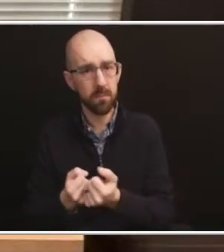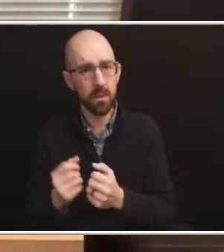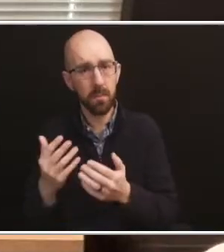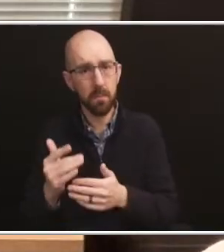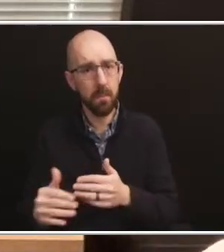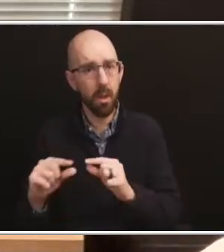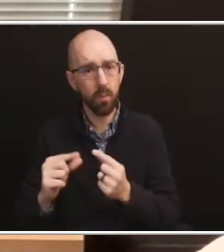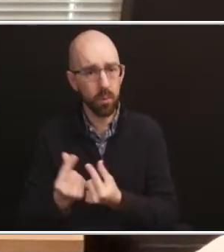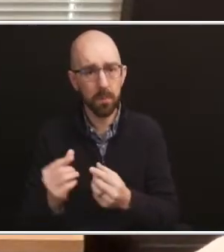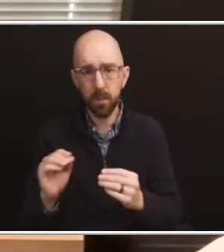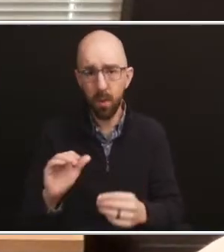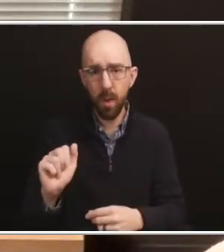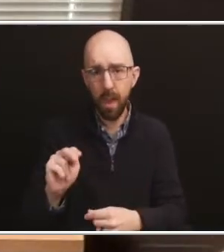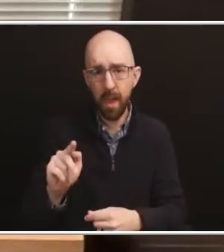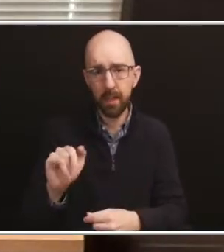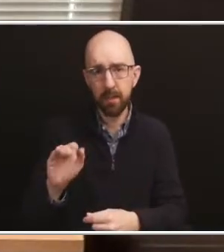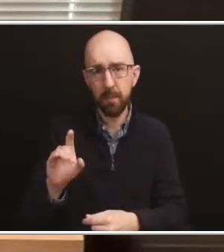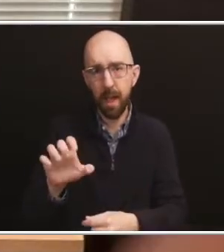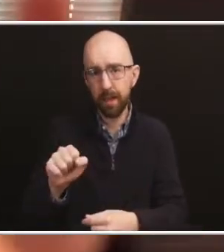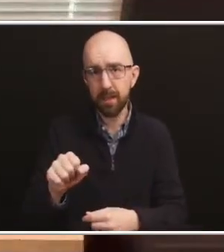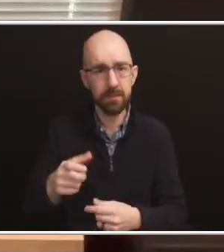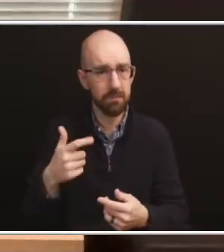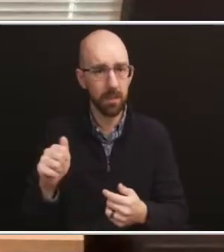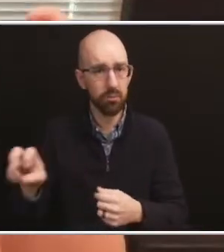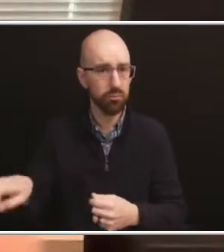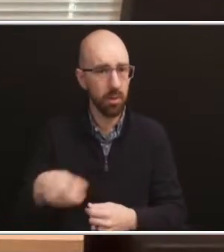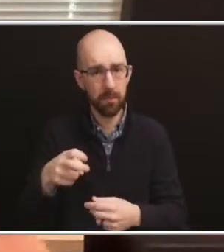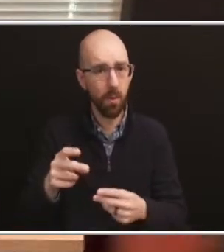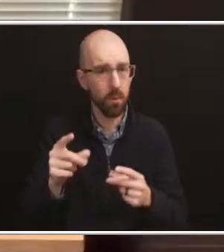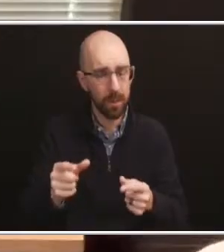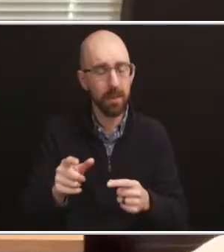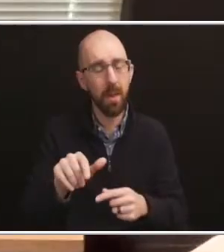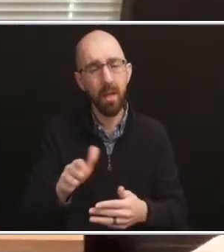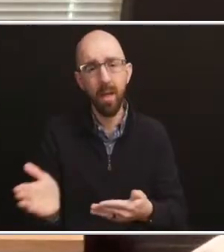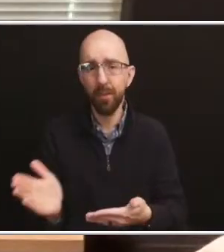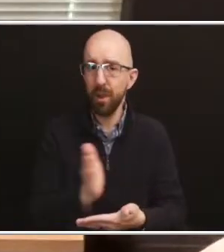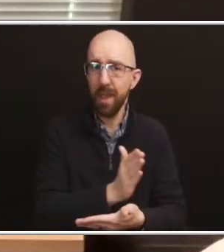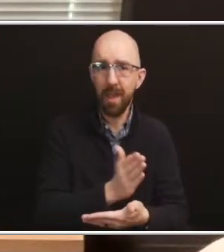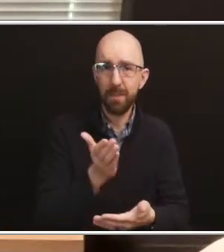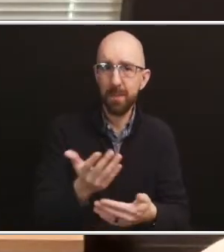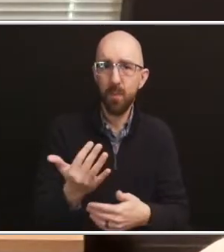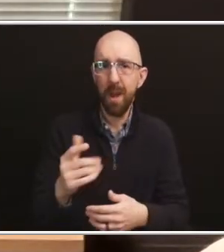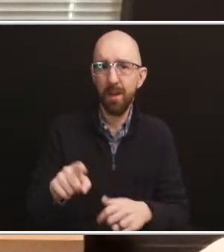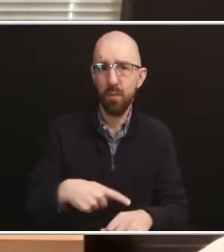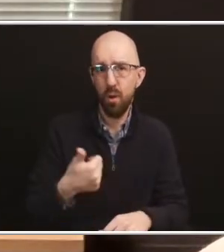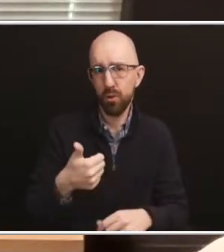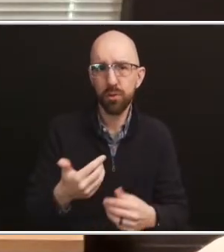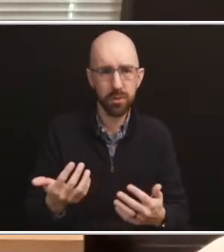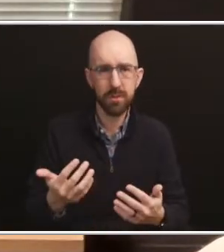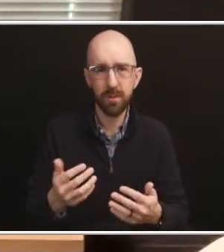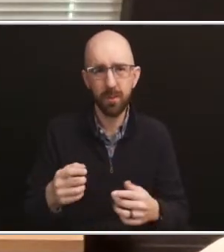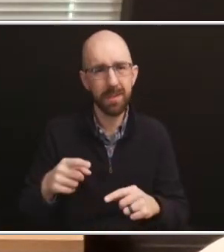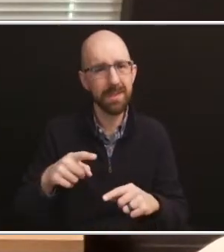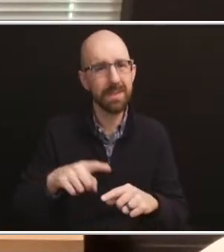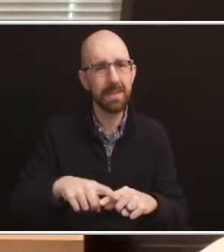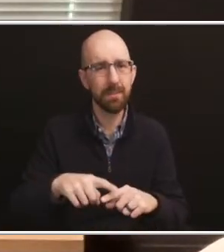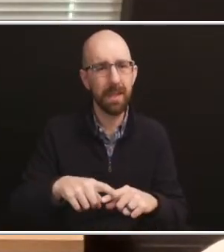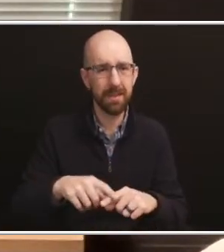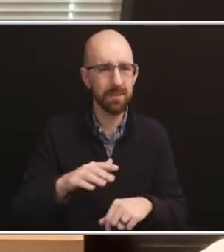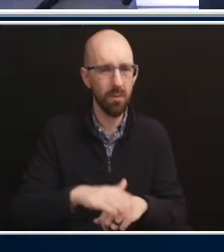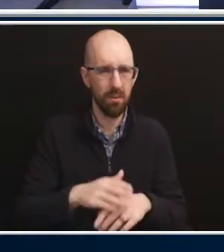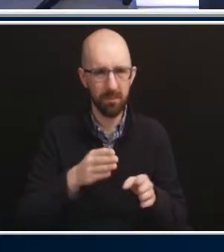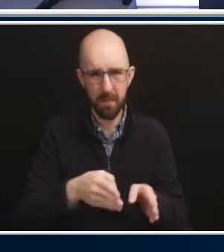we should be able to transplant that patient pretty quickly. If you take it on the other end, they might be waiting a long time. So it differs by